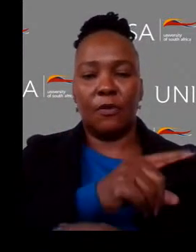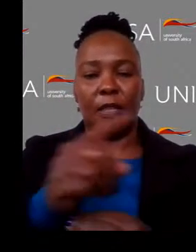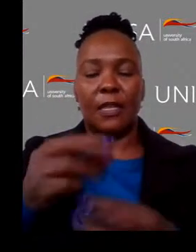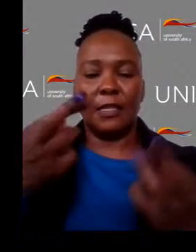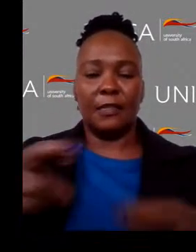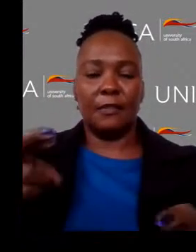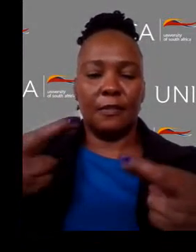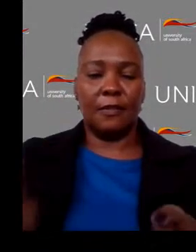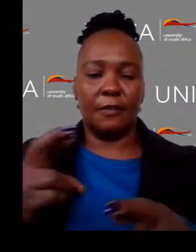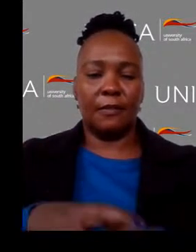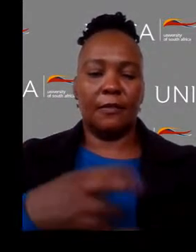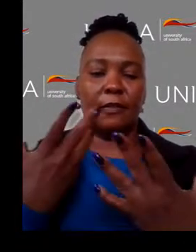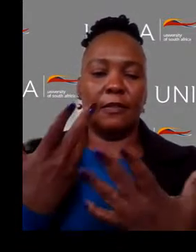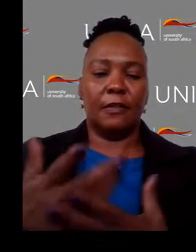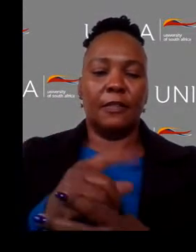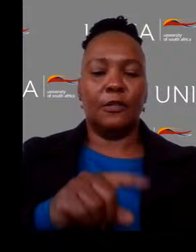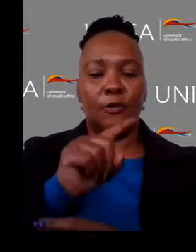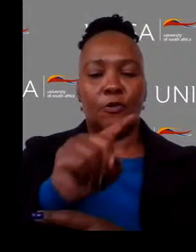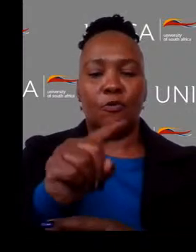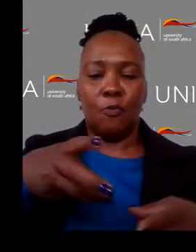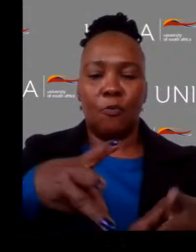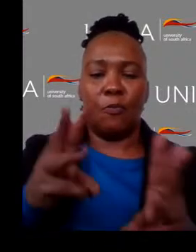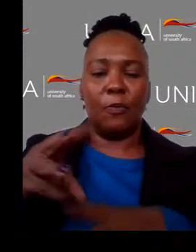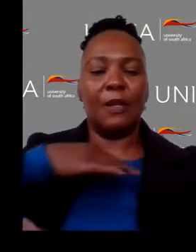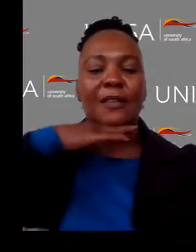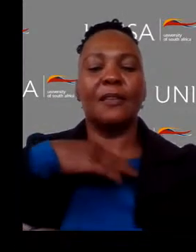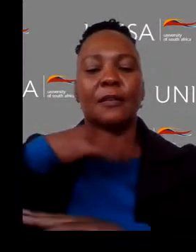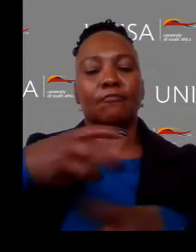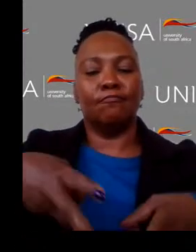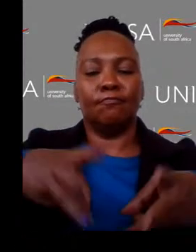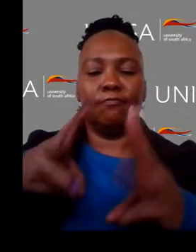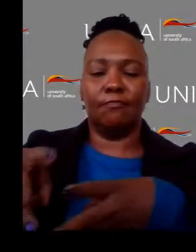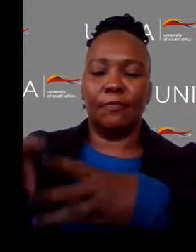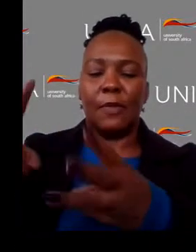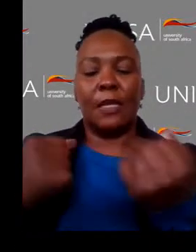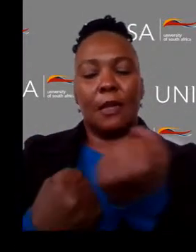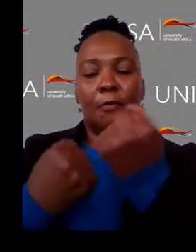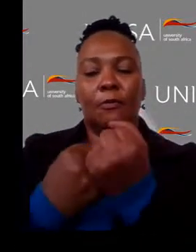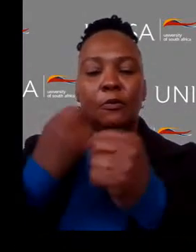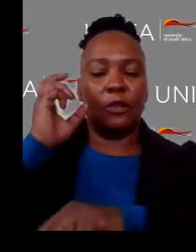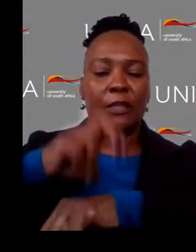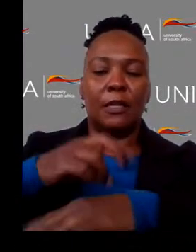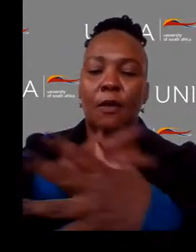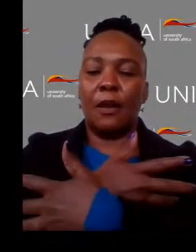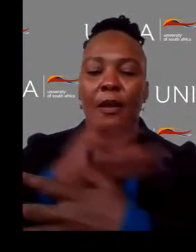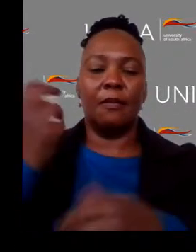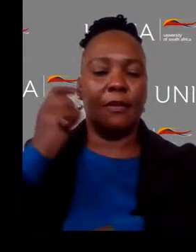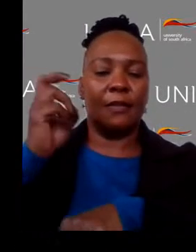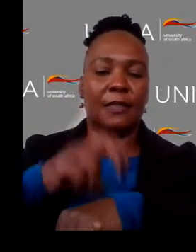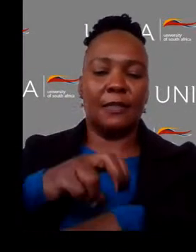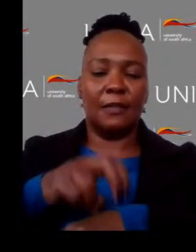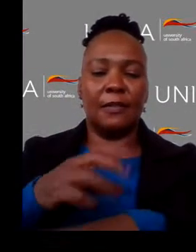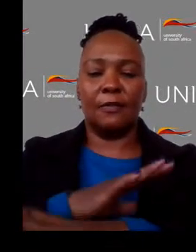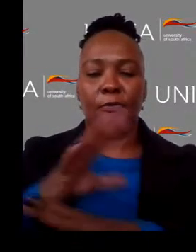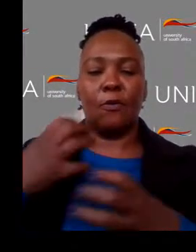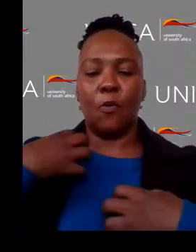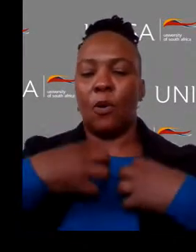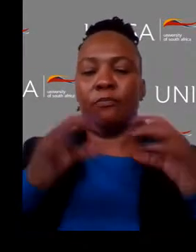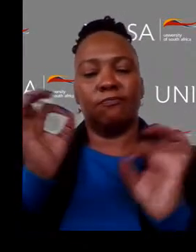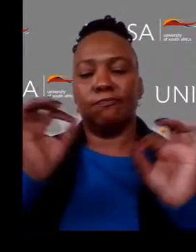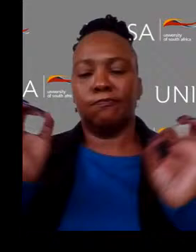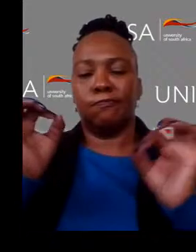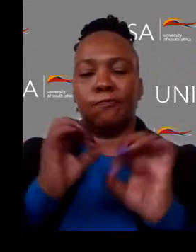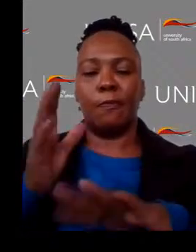a convenient and effective way to get the support you need, whenever you need it. And don't worry, my